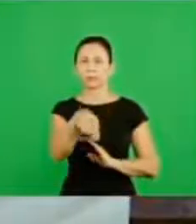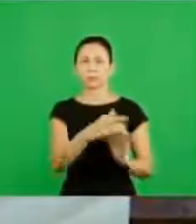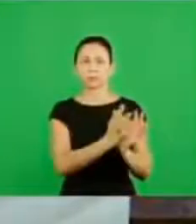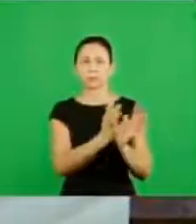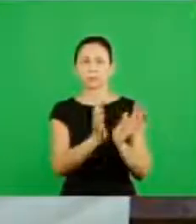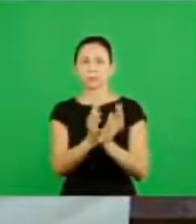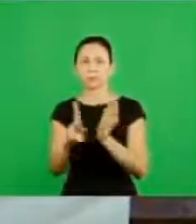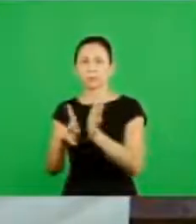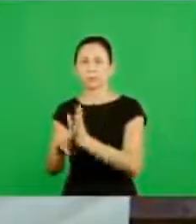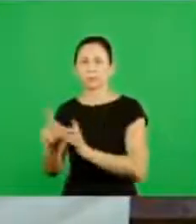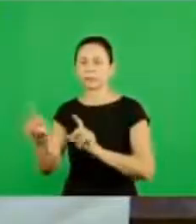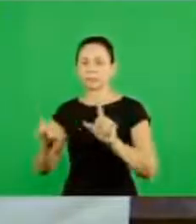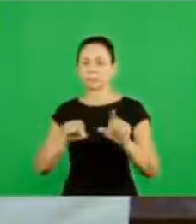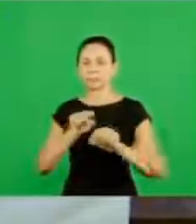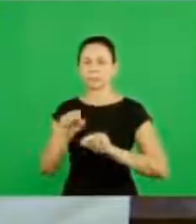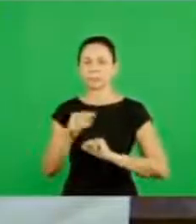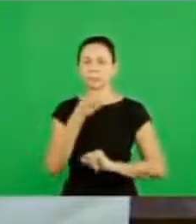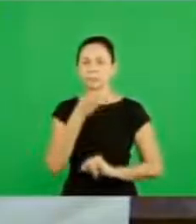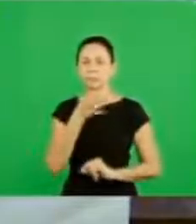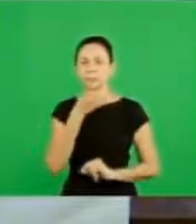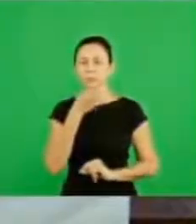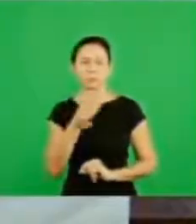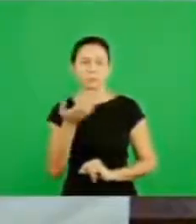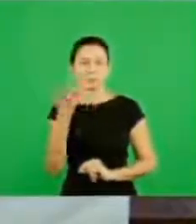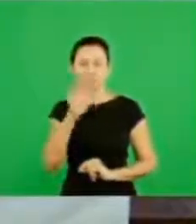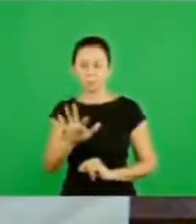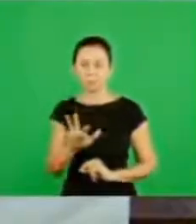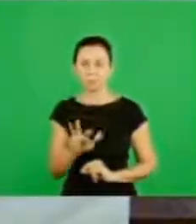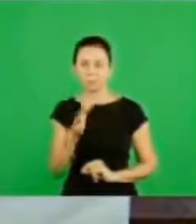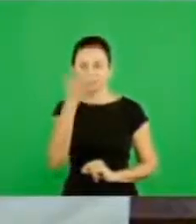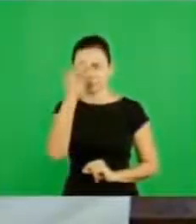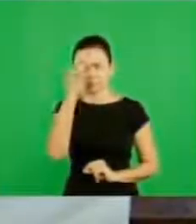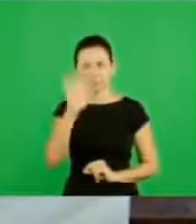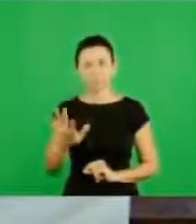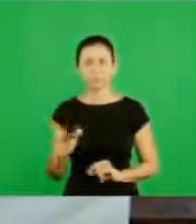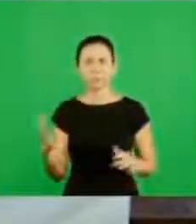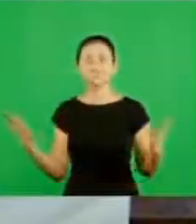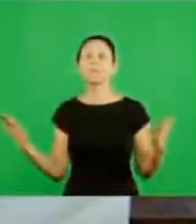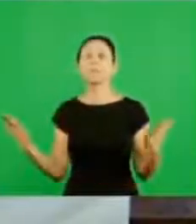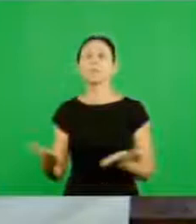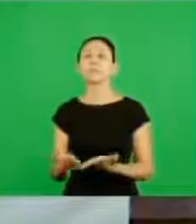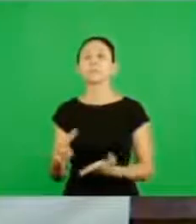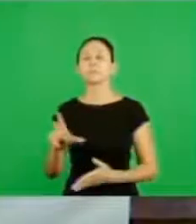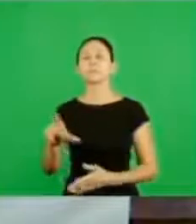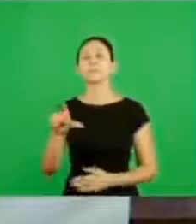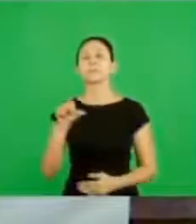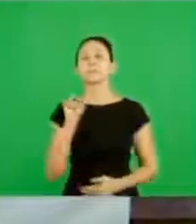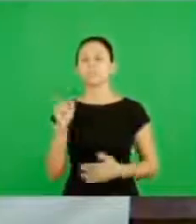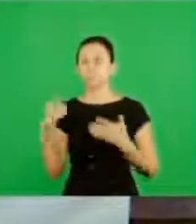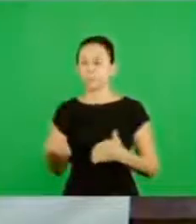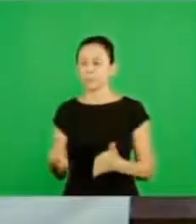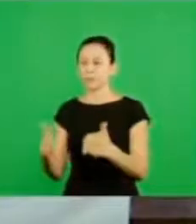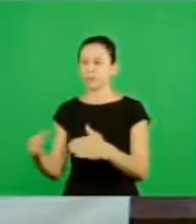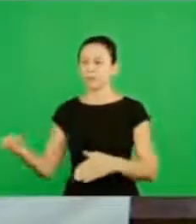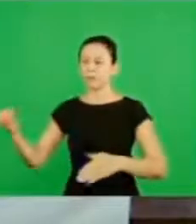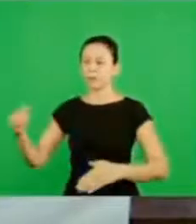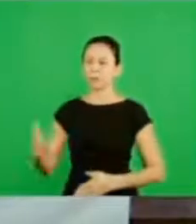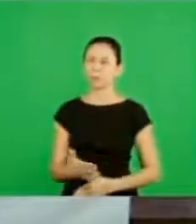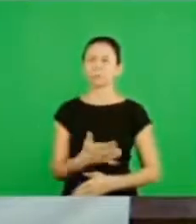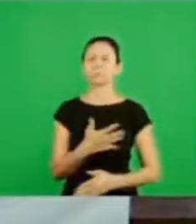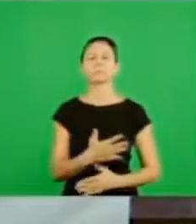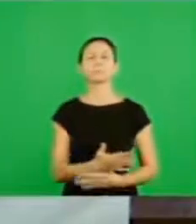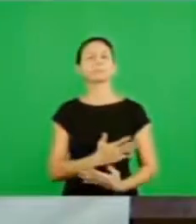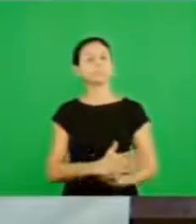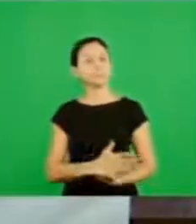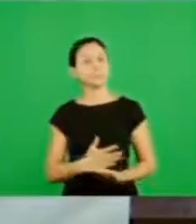We all are here. We don't want to know what politician you like, what political party you're part of. What we're here